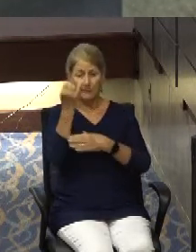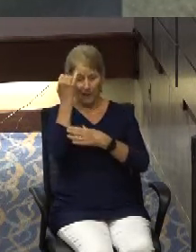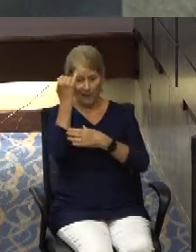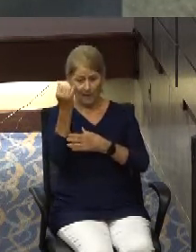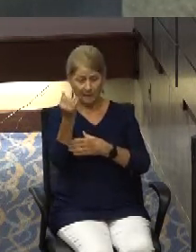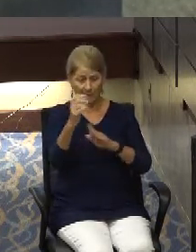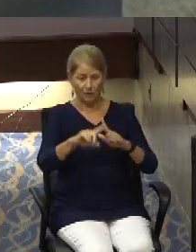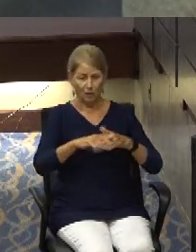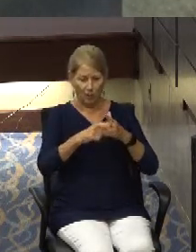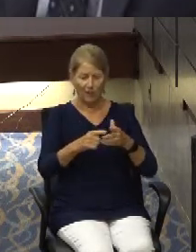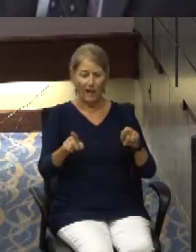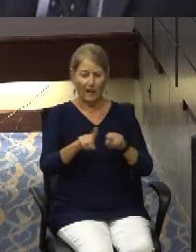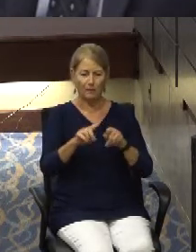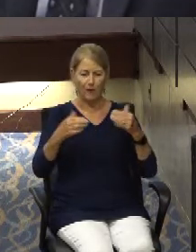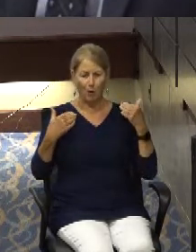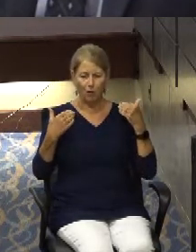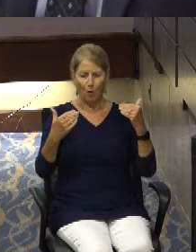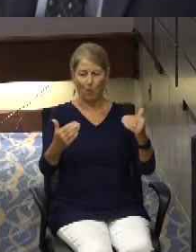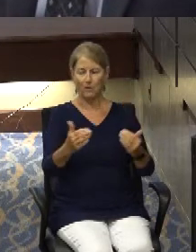implemented as we go forward.